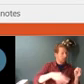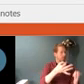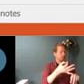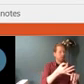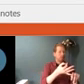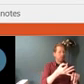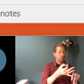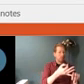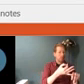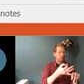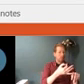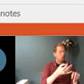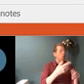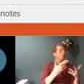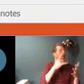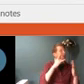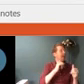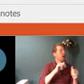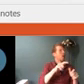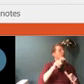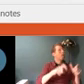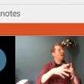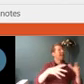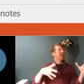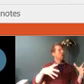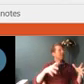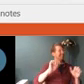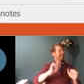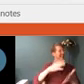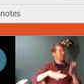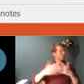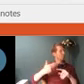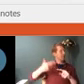tracing population history, population structure.